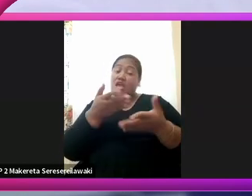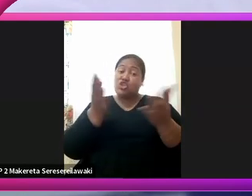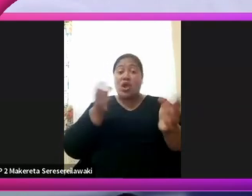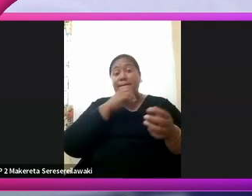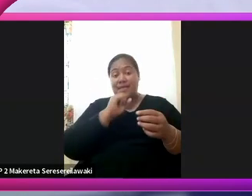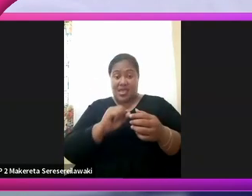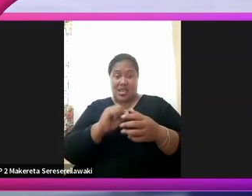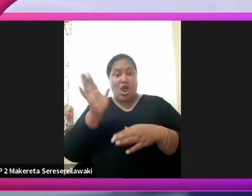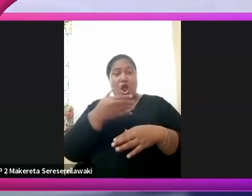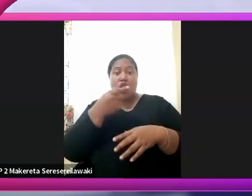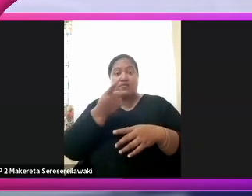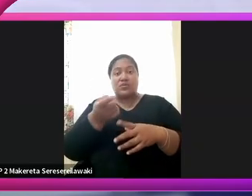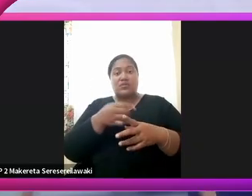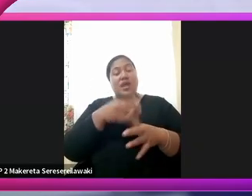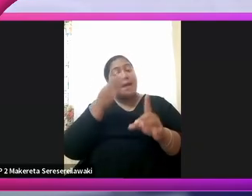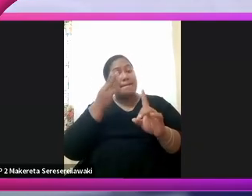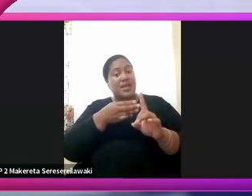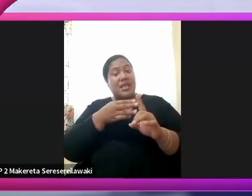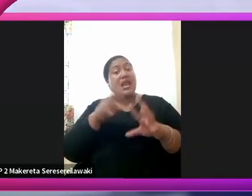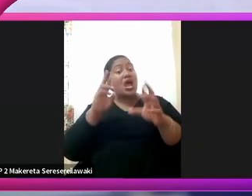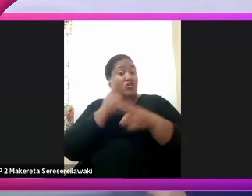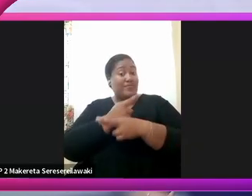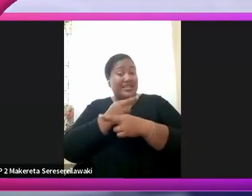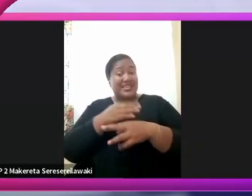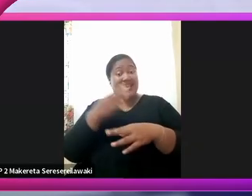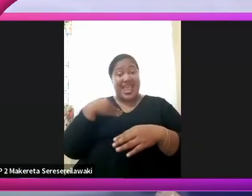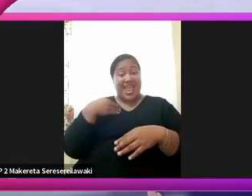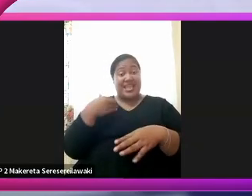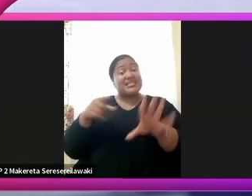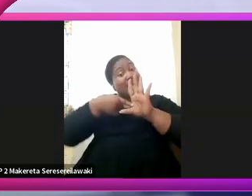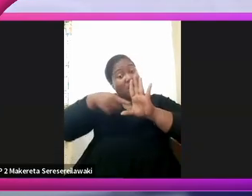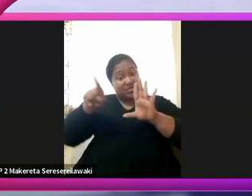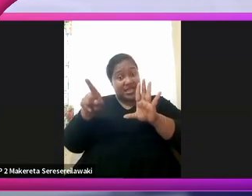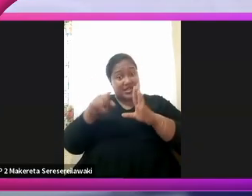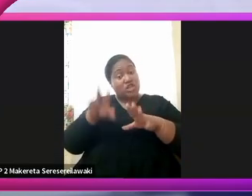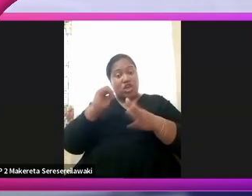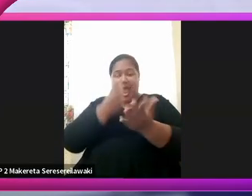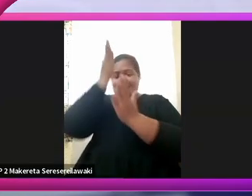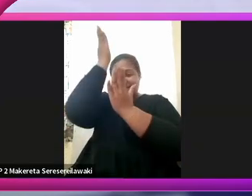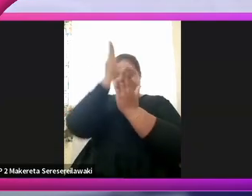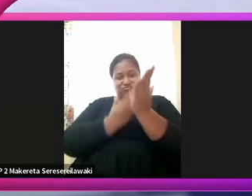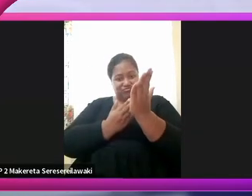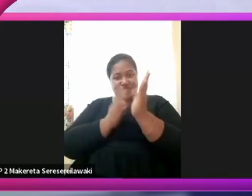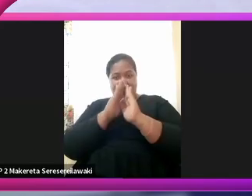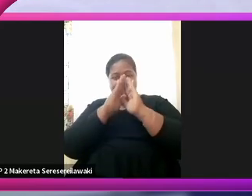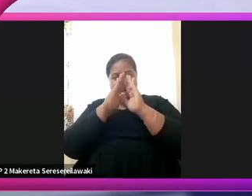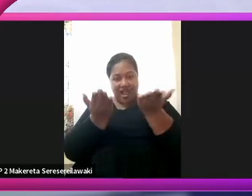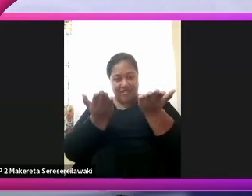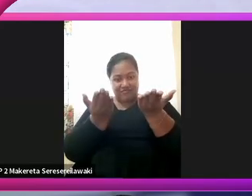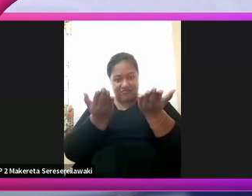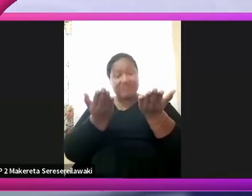of you, see only male reproductive health system from outside. But now let's cut them into half, slide them into half. What happened,